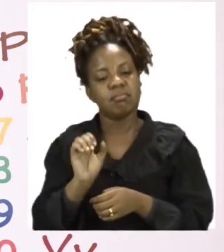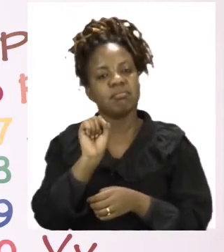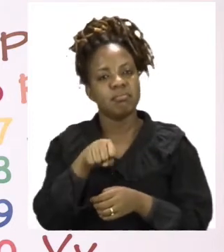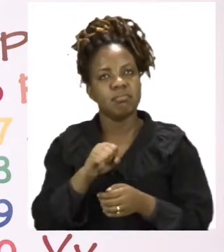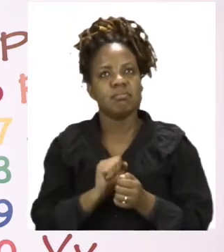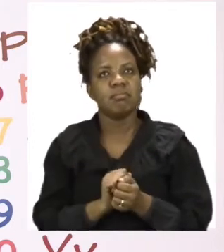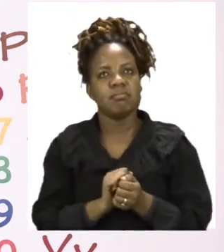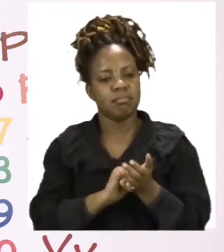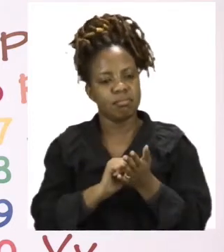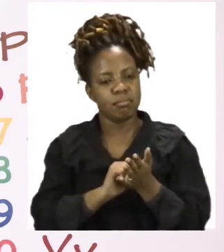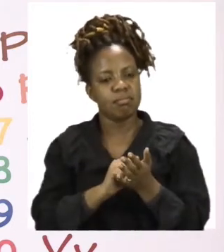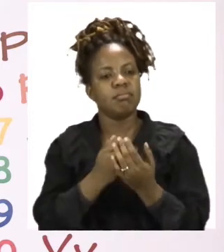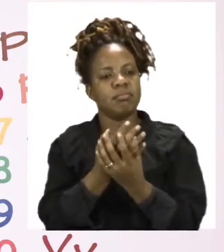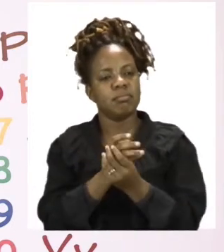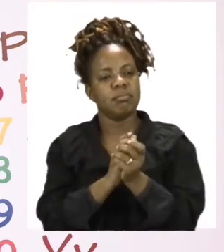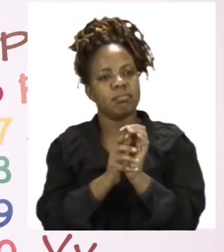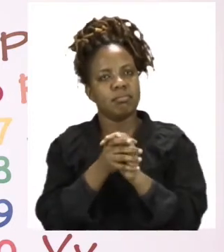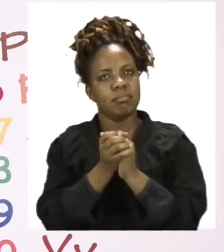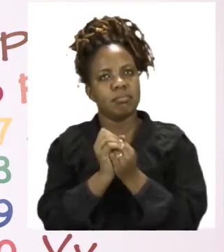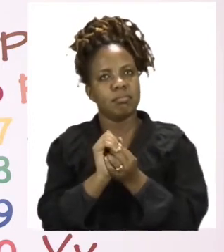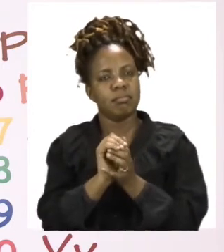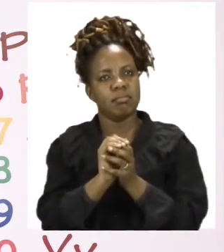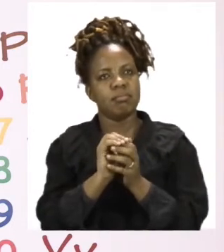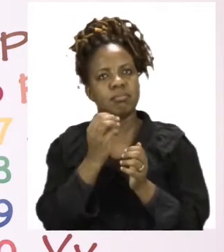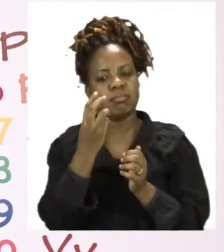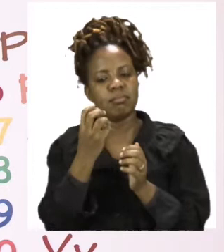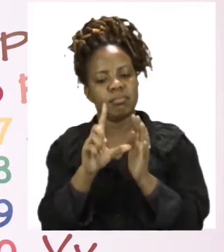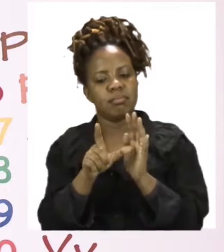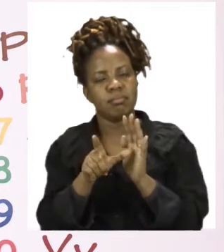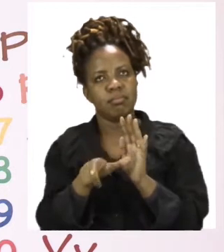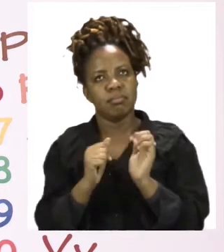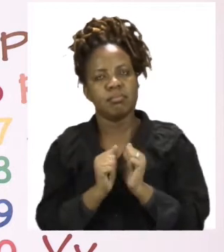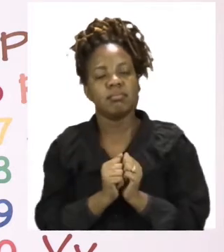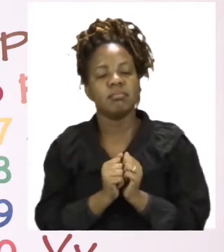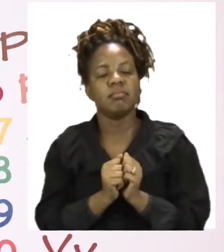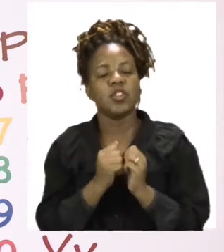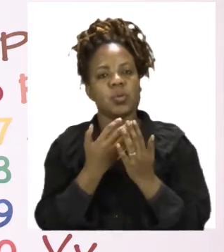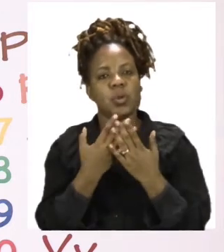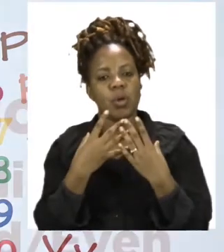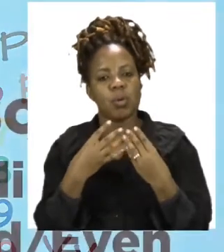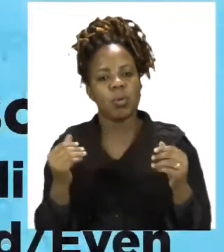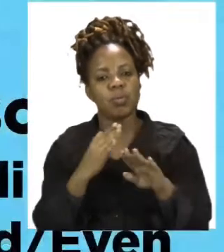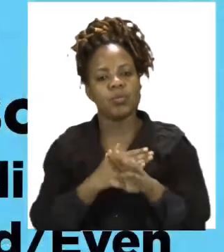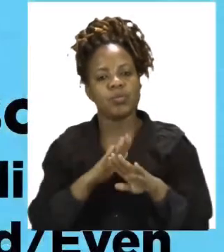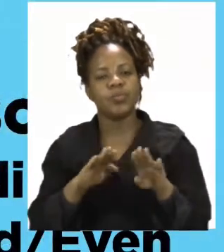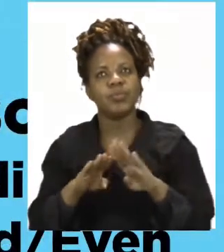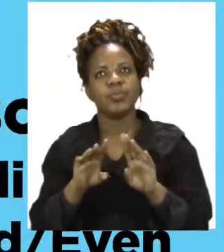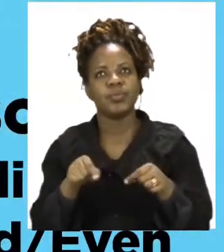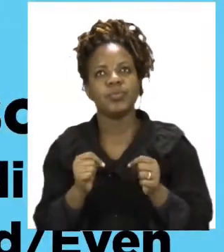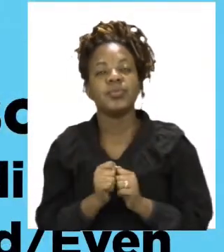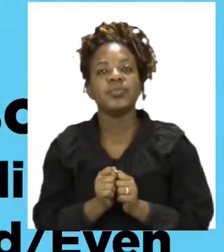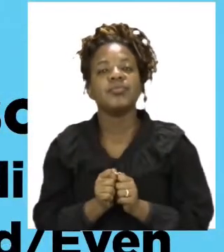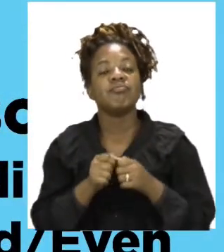that you wash your hands for 30 counts. Make sure your hands are dry before you touch anything else. For